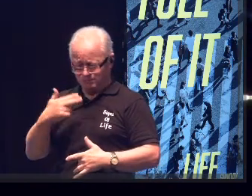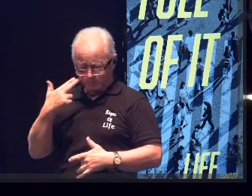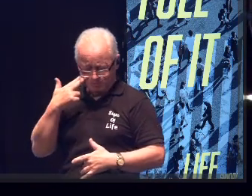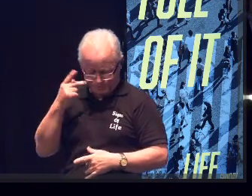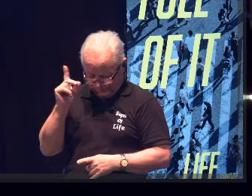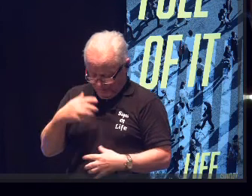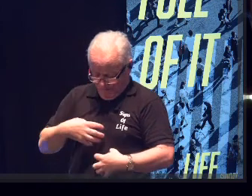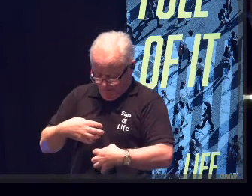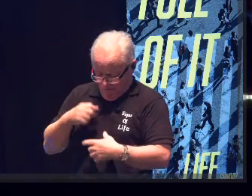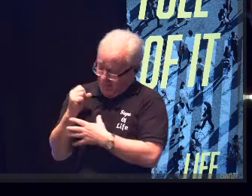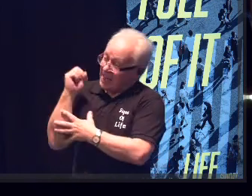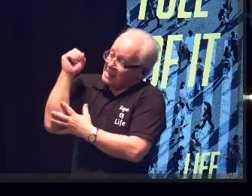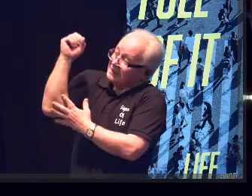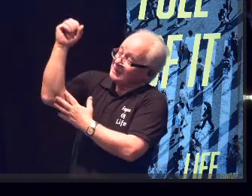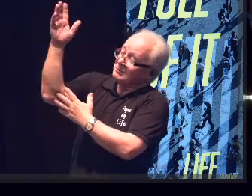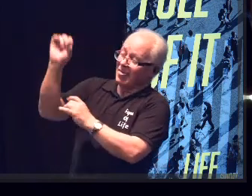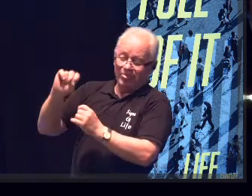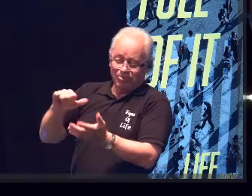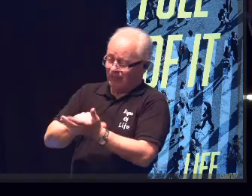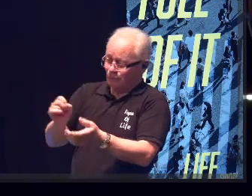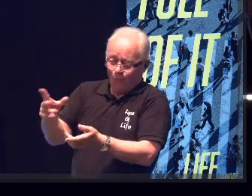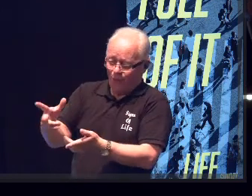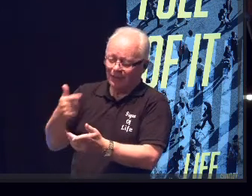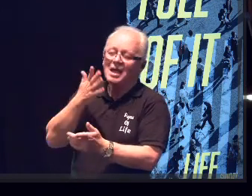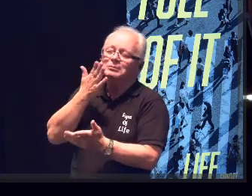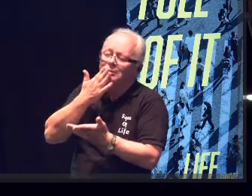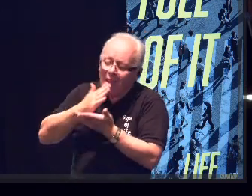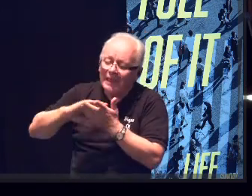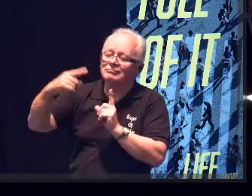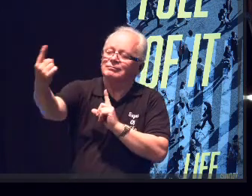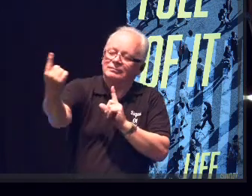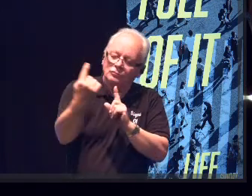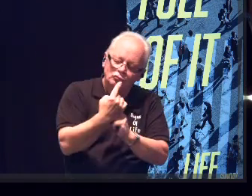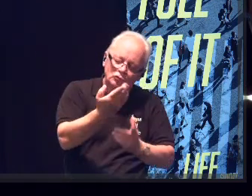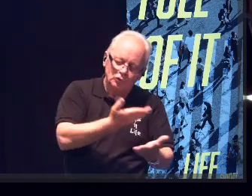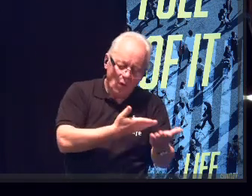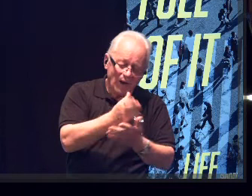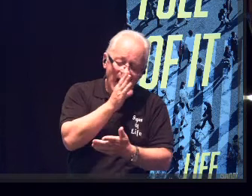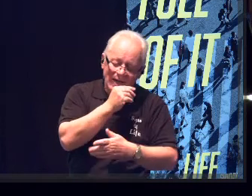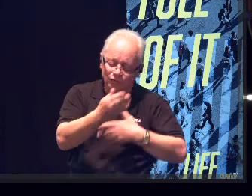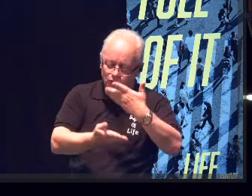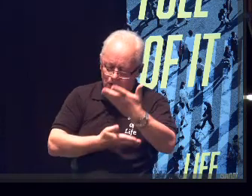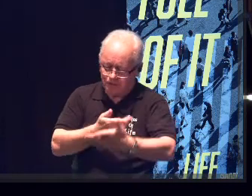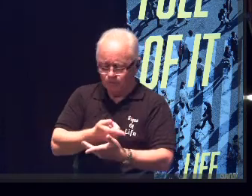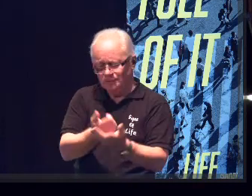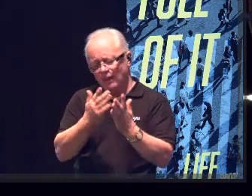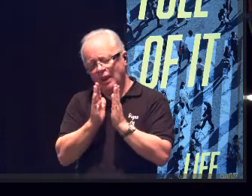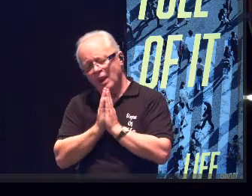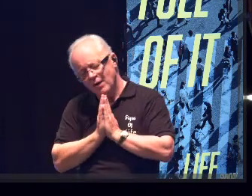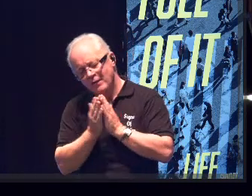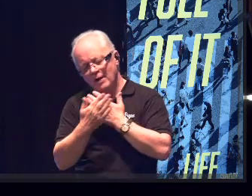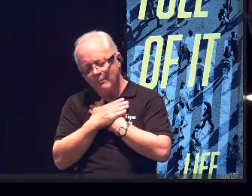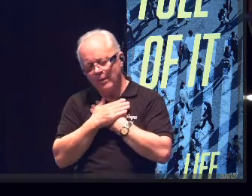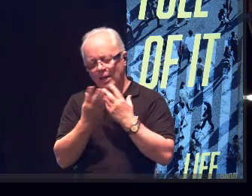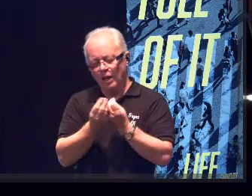That's okay. Please come and talk to us at the end of the service. We love to pray with you.